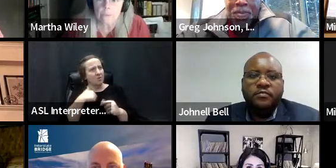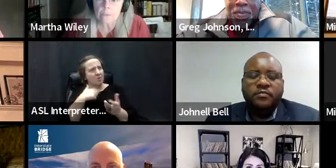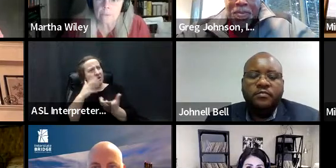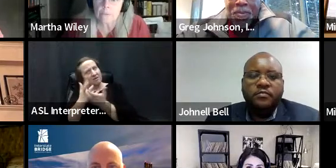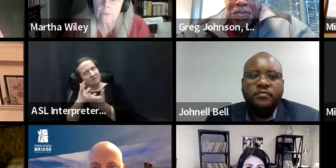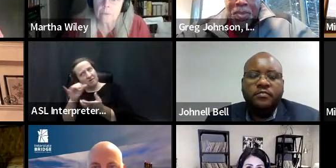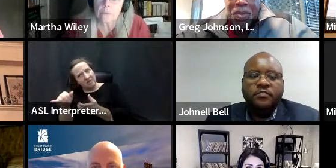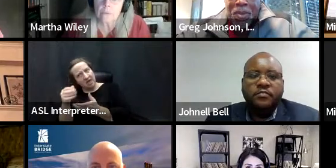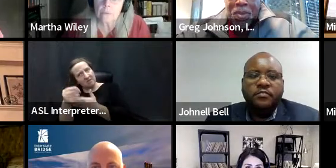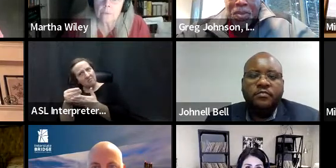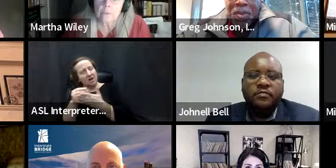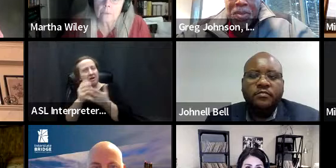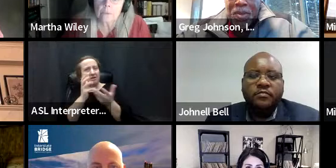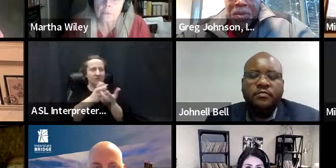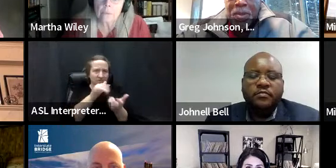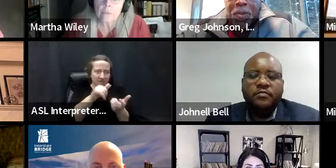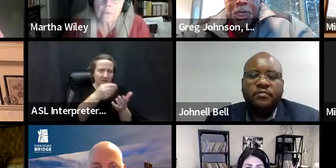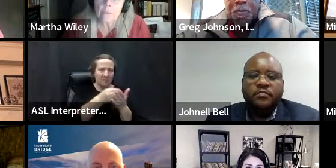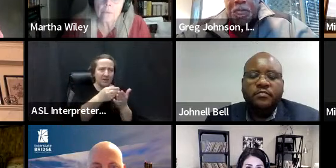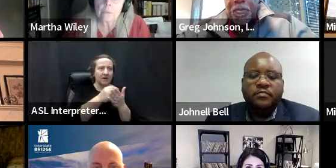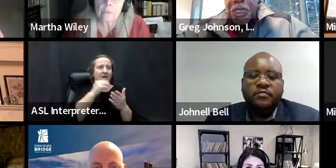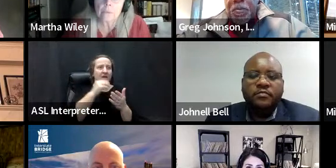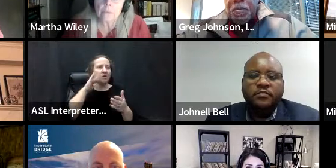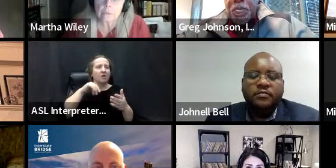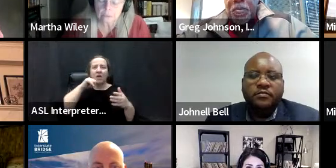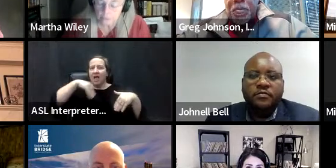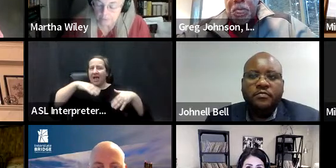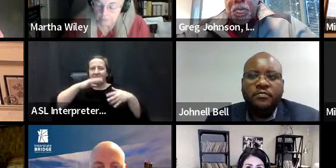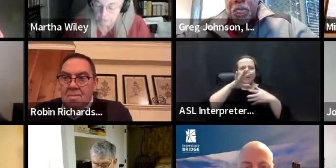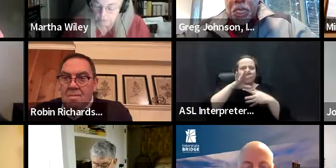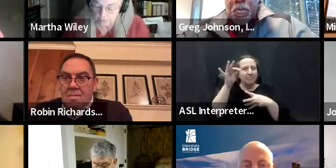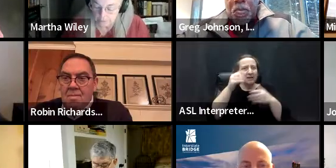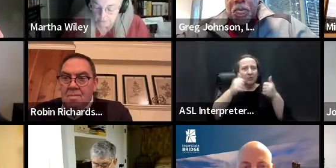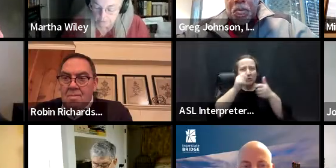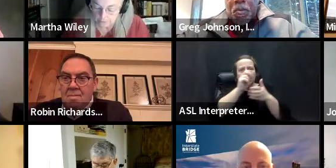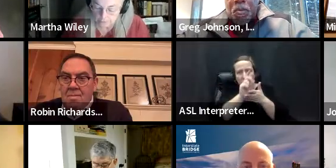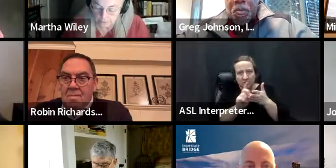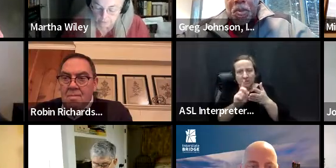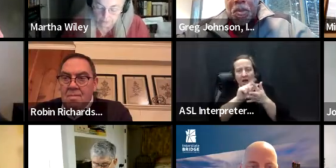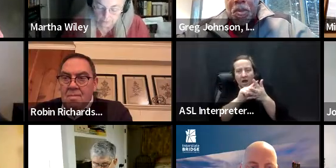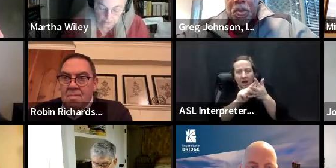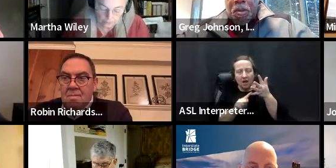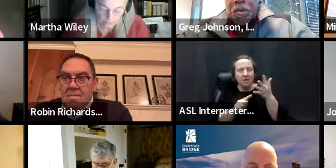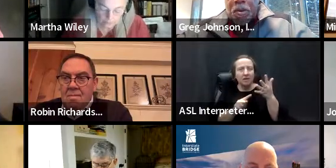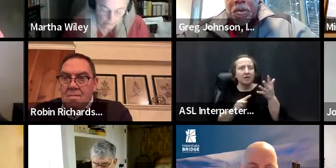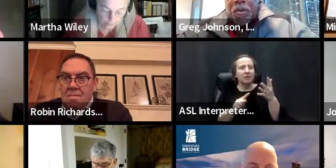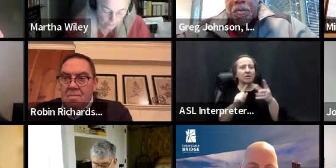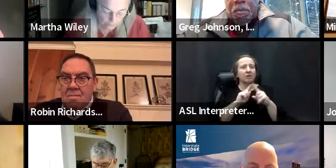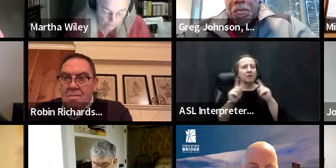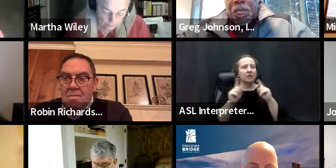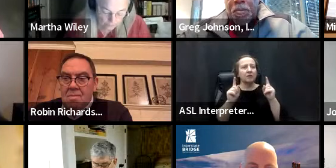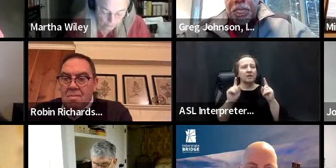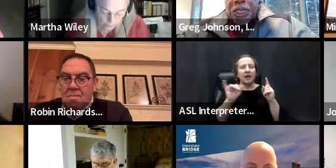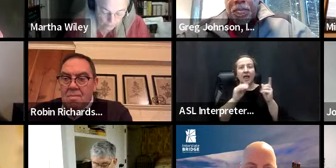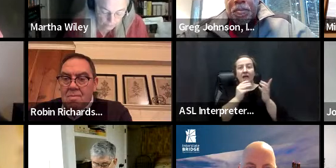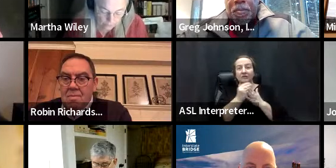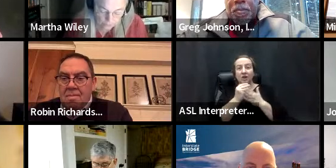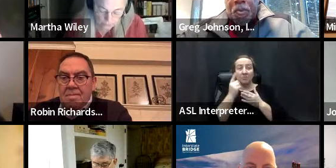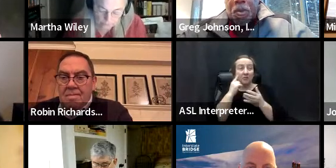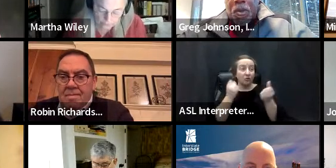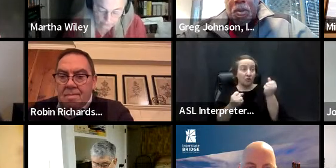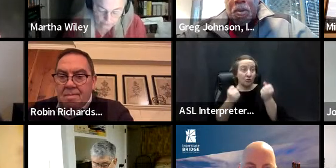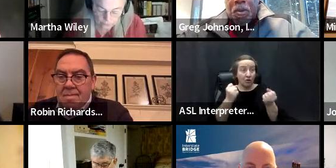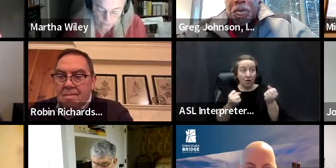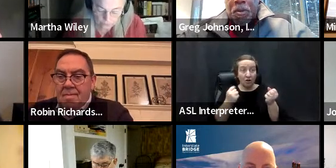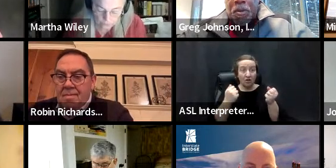into that bucket or that one? And I know we haven't chosen a design and all sorts of things that tell us, but it's kind of like shopping for a car. Is it even